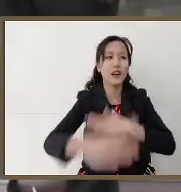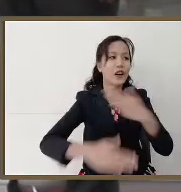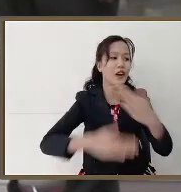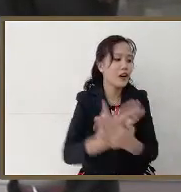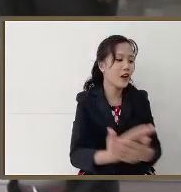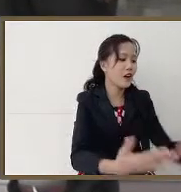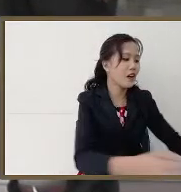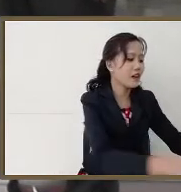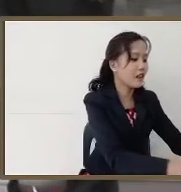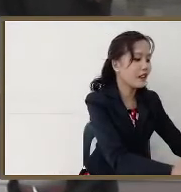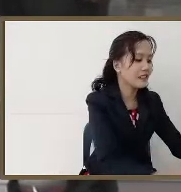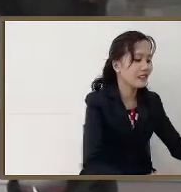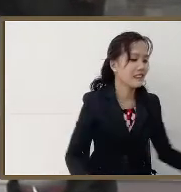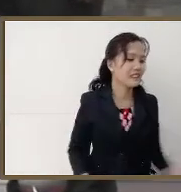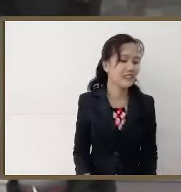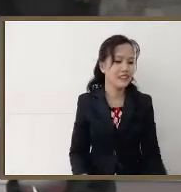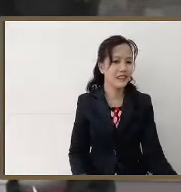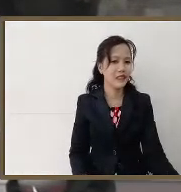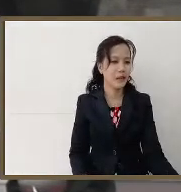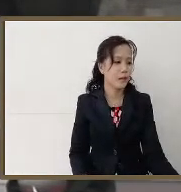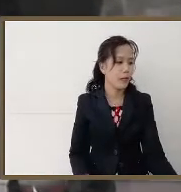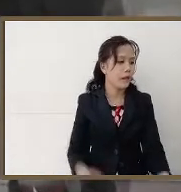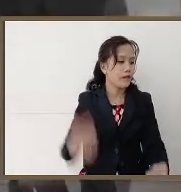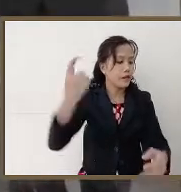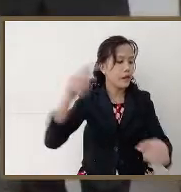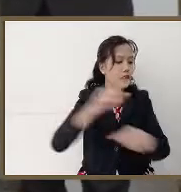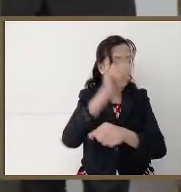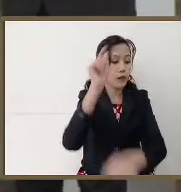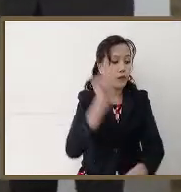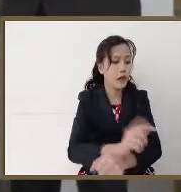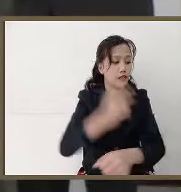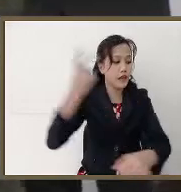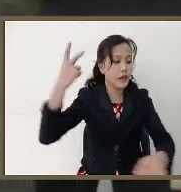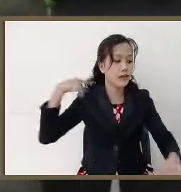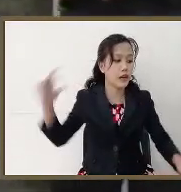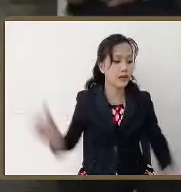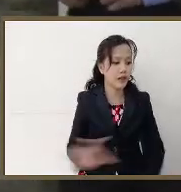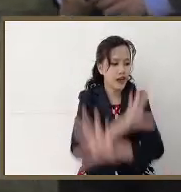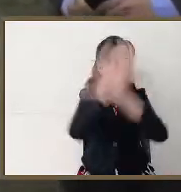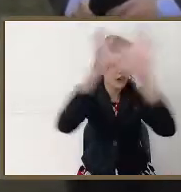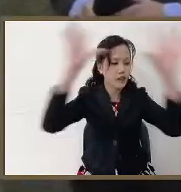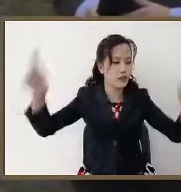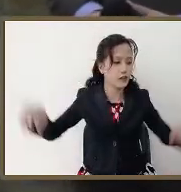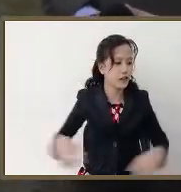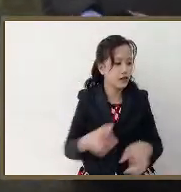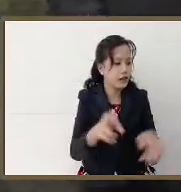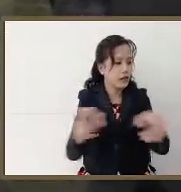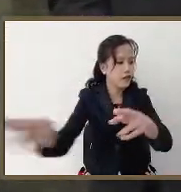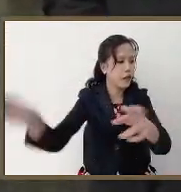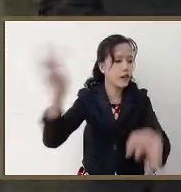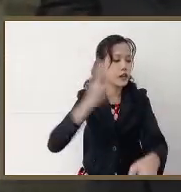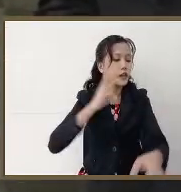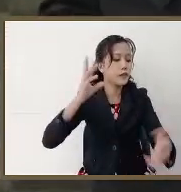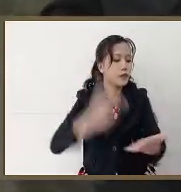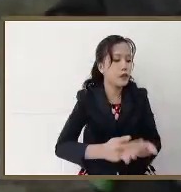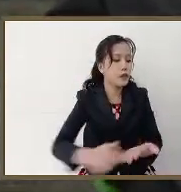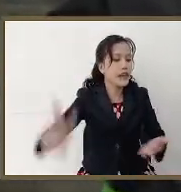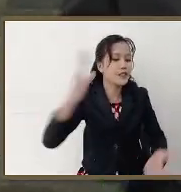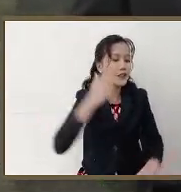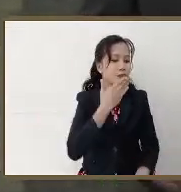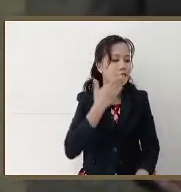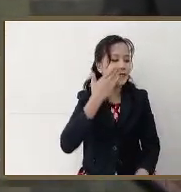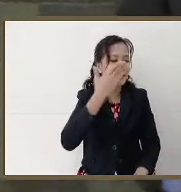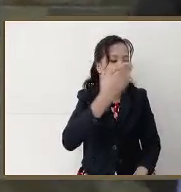it all. From the throne there springs a glimmering stream of water, pure